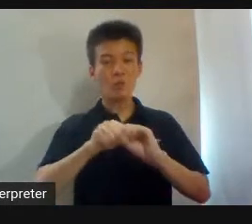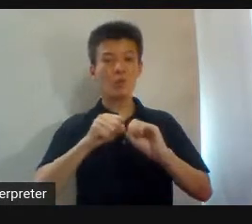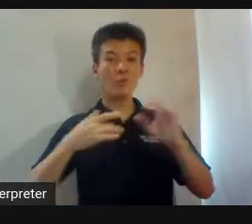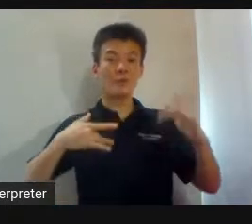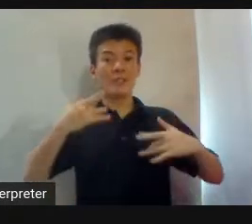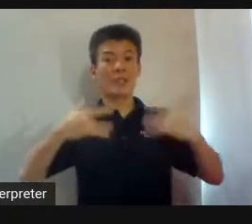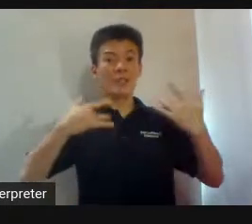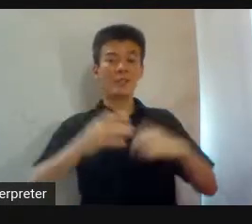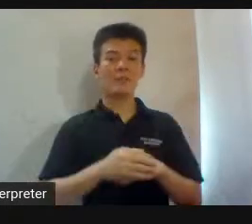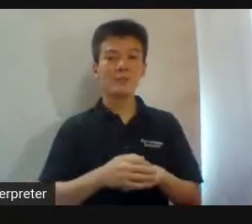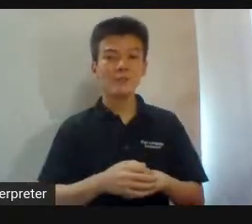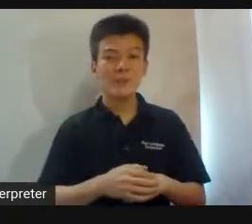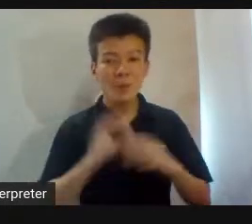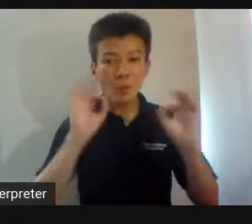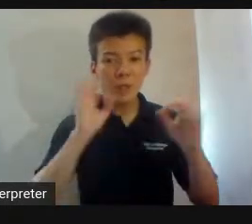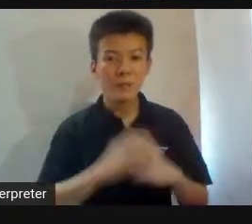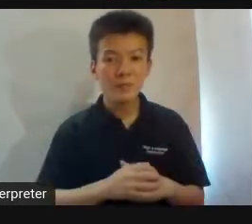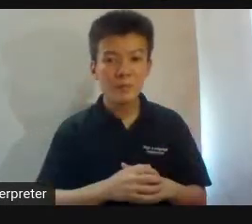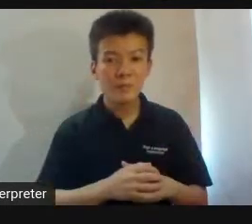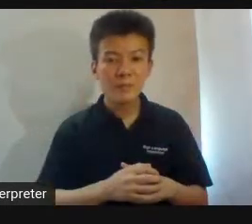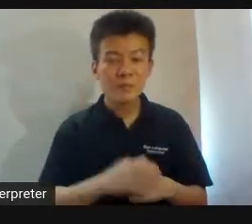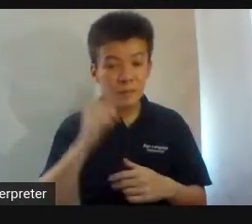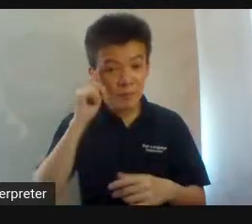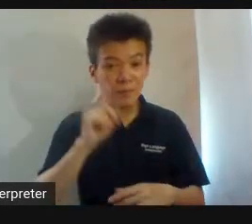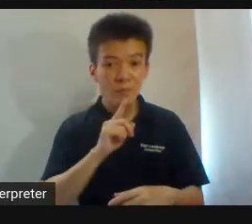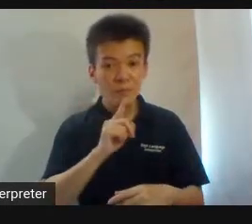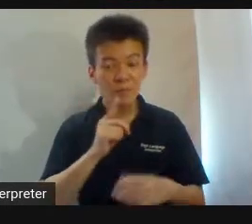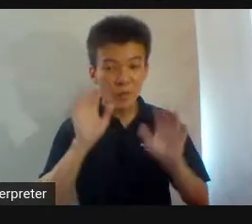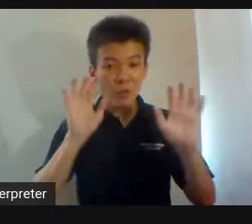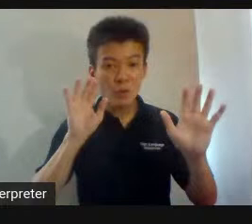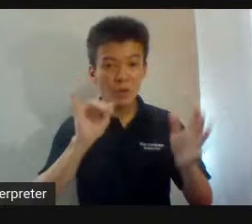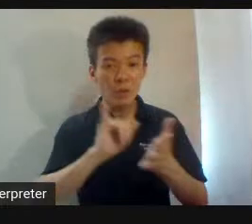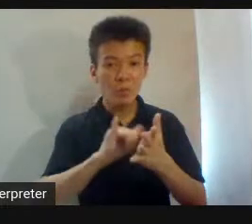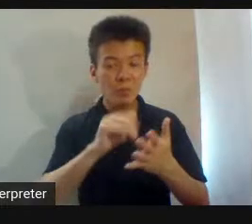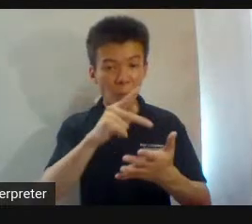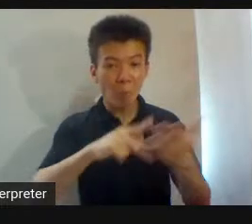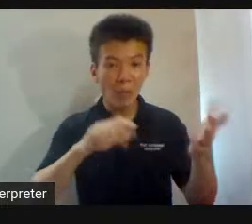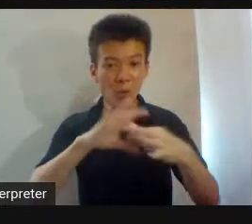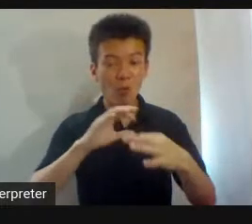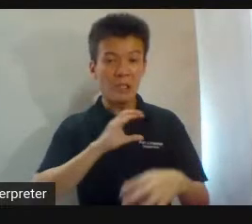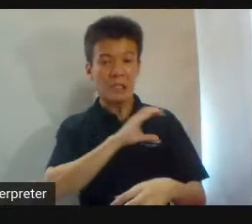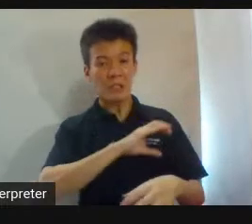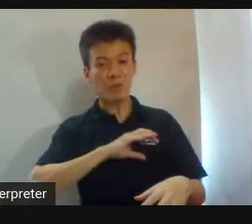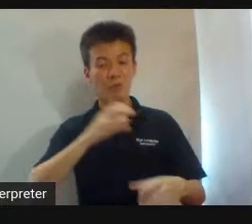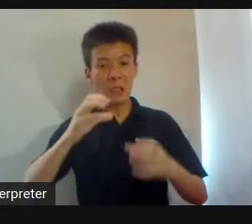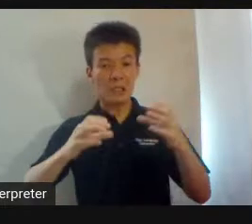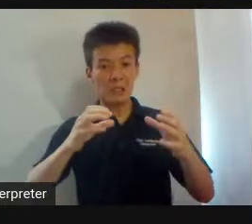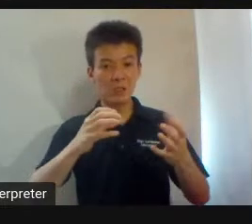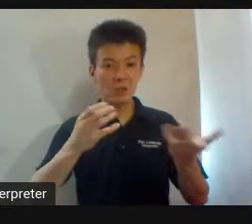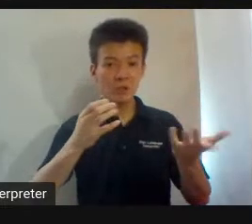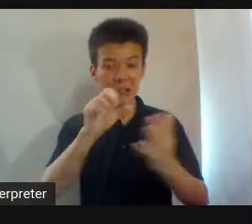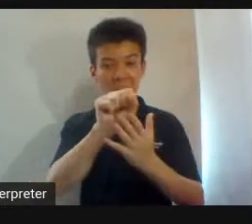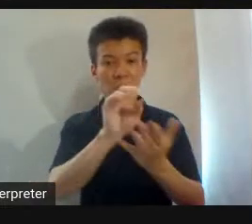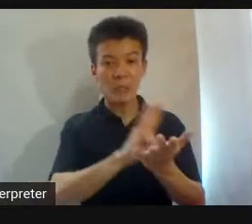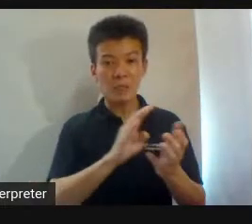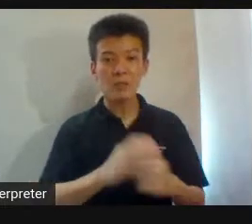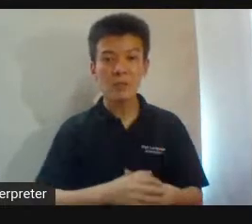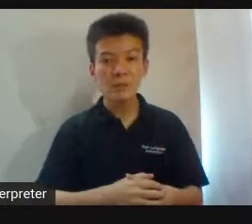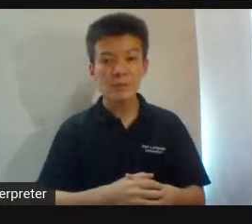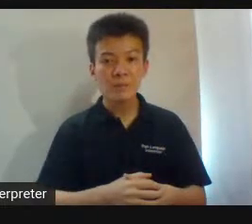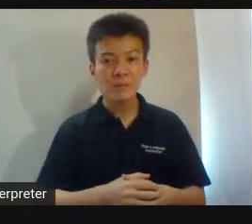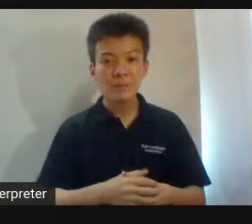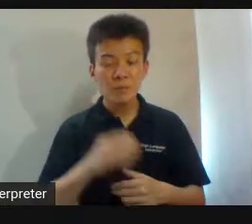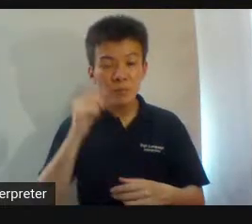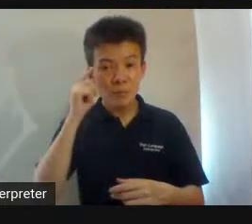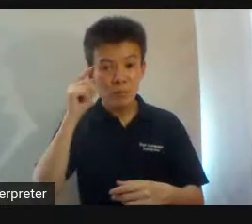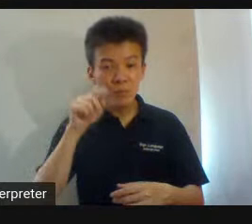excited. Okay, I think it's really great that it's going to be part of the character and citizenship syllabus. And I